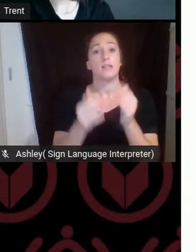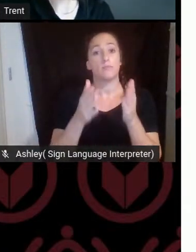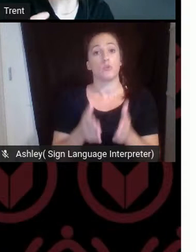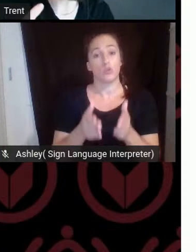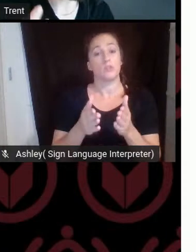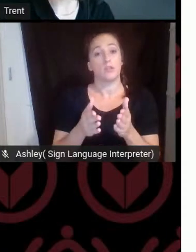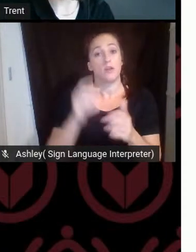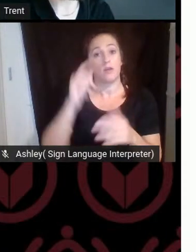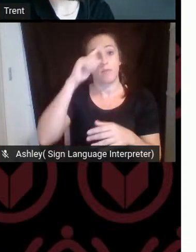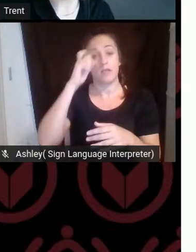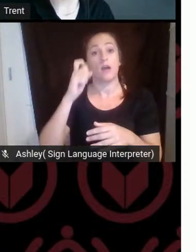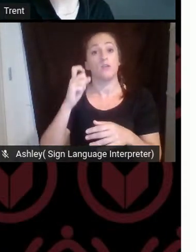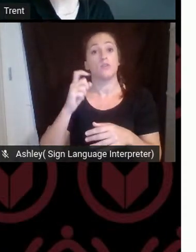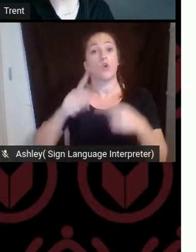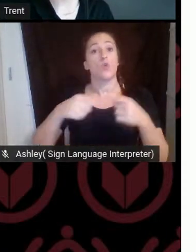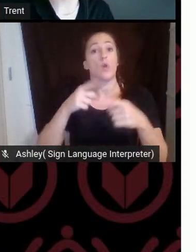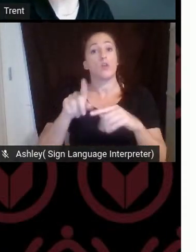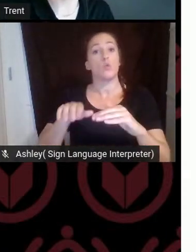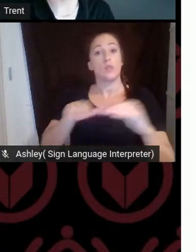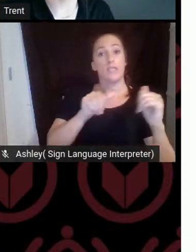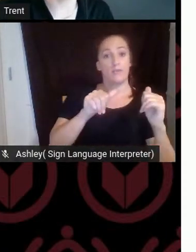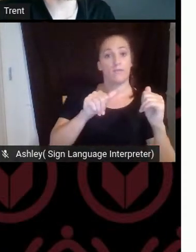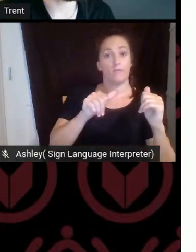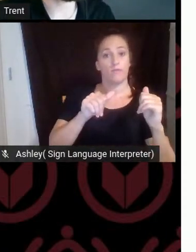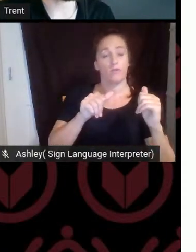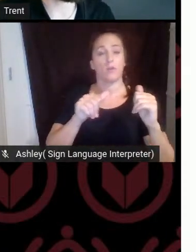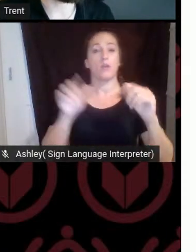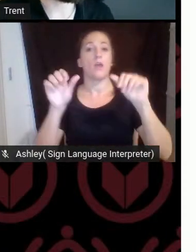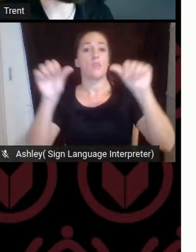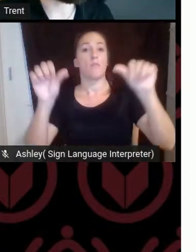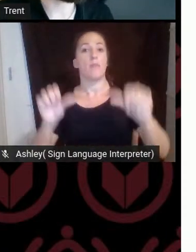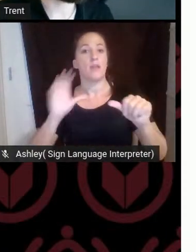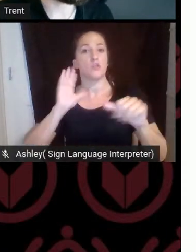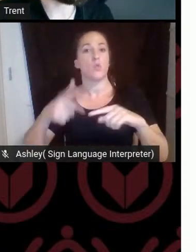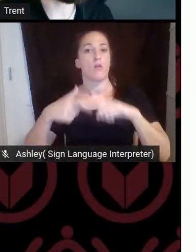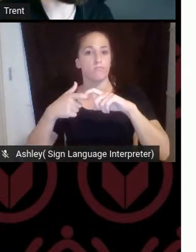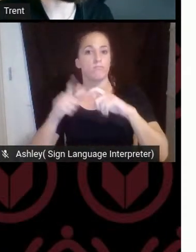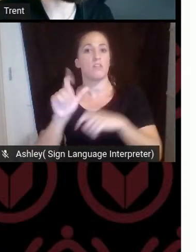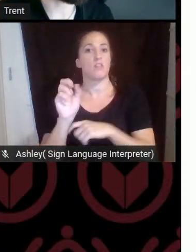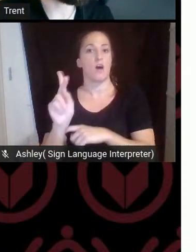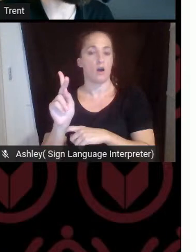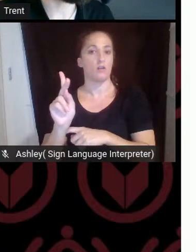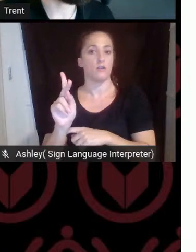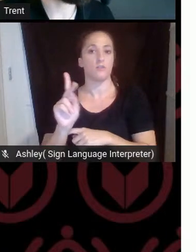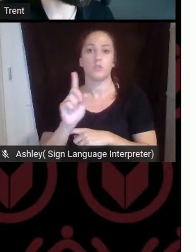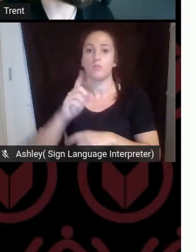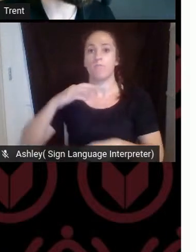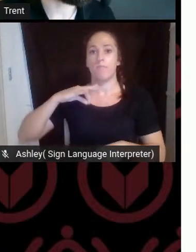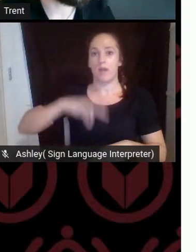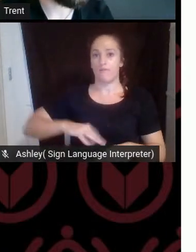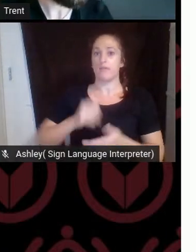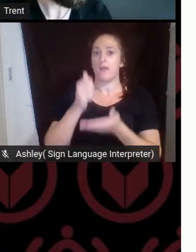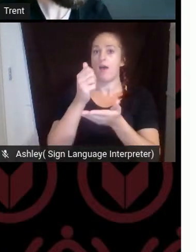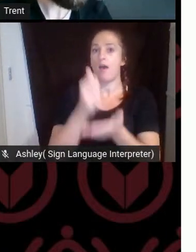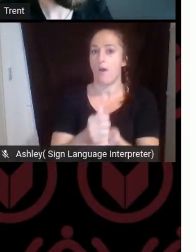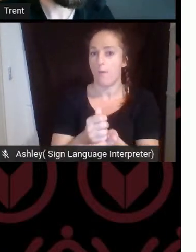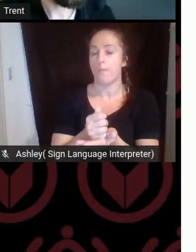Right, so that little extra added security is a real benefit of creating Meets from within Google